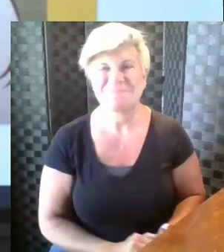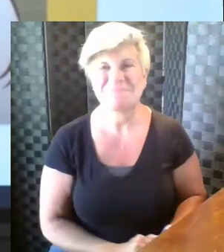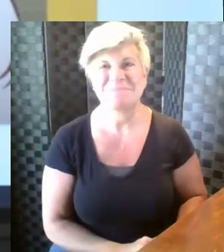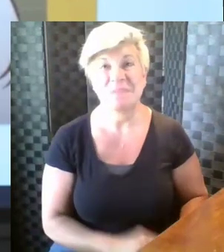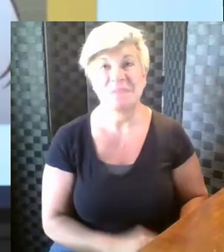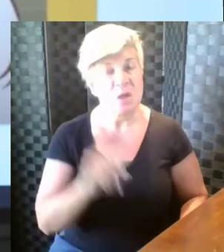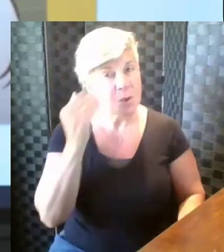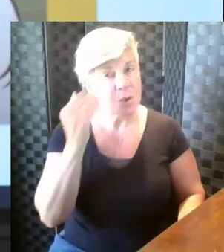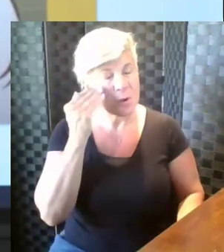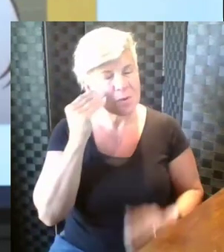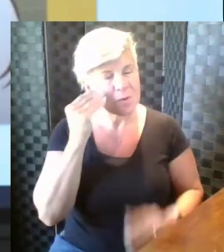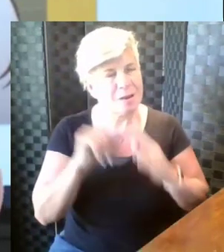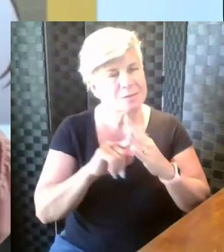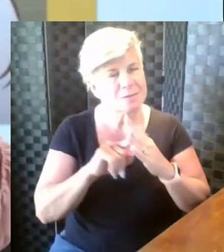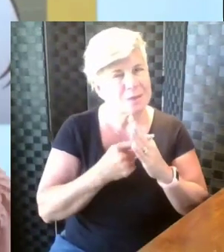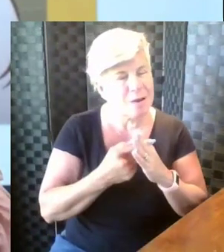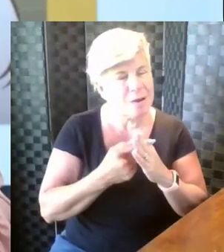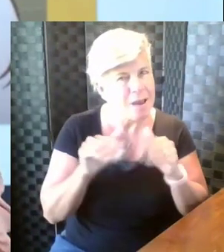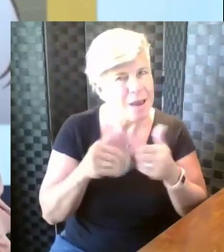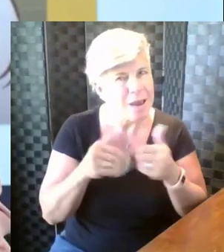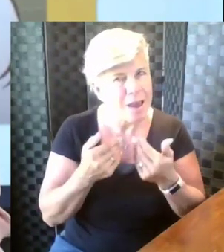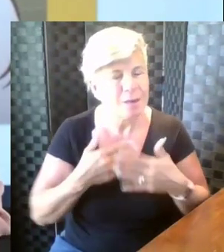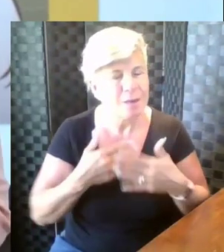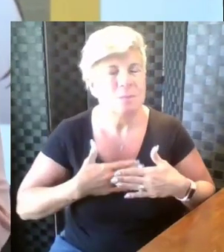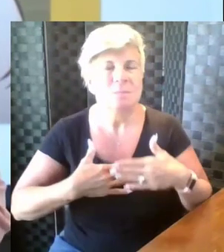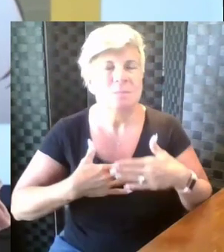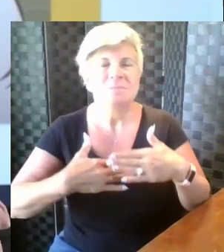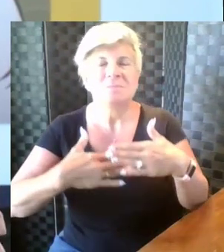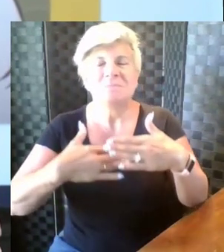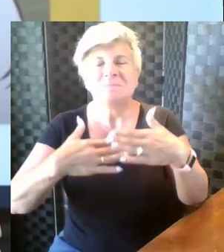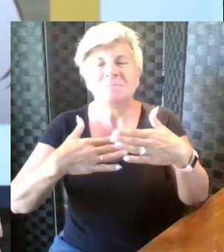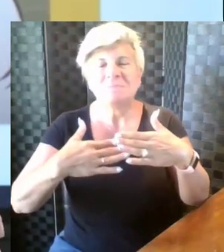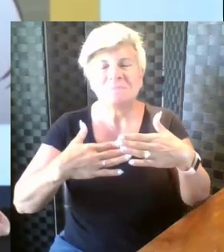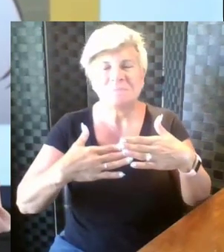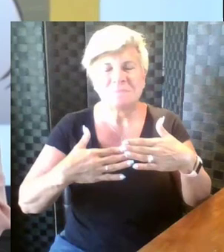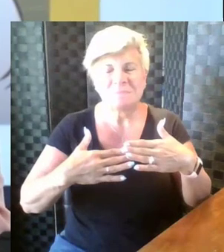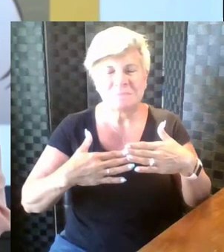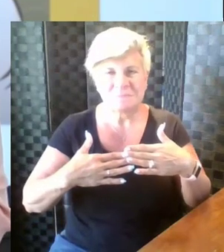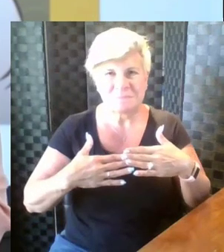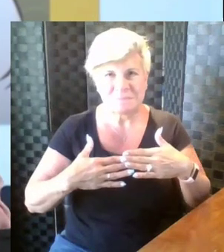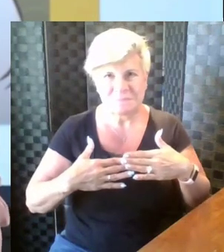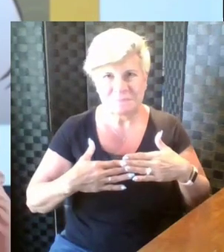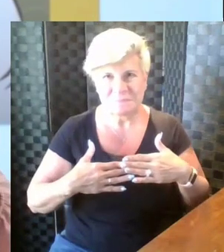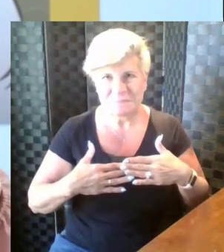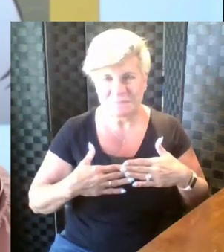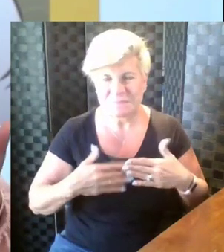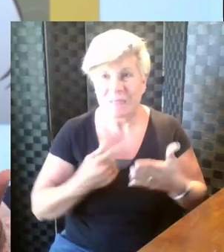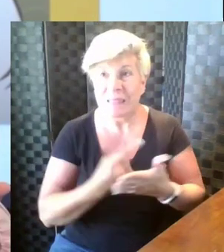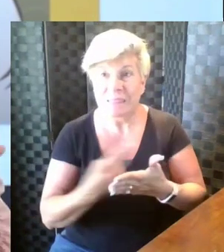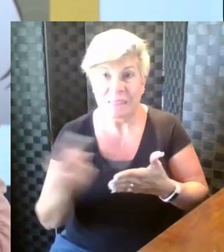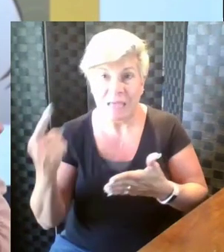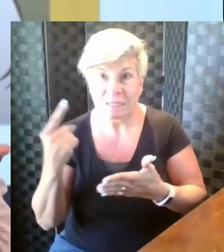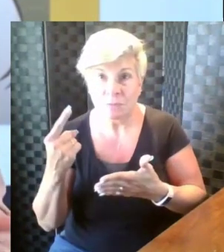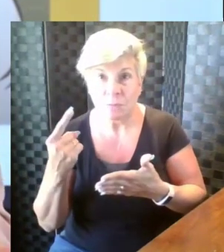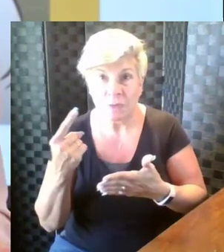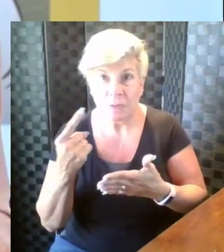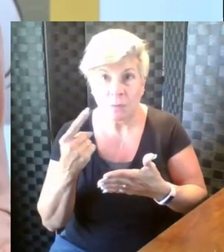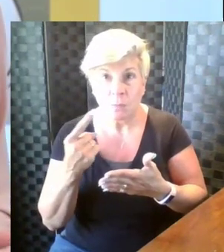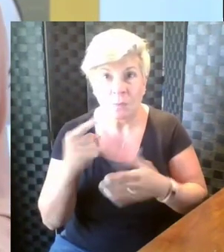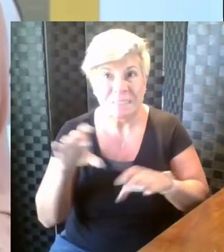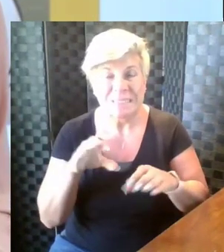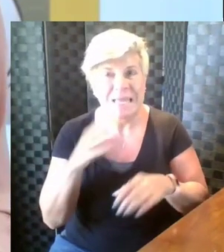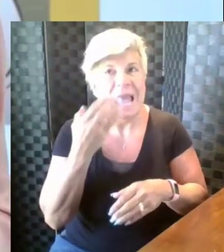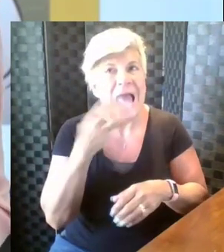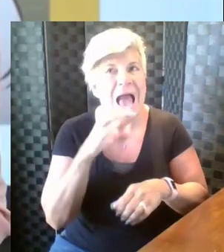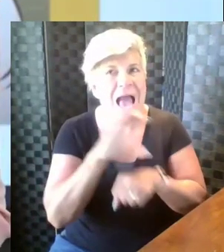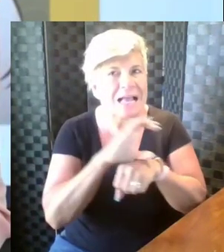so you know that I like to get started by taking a few deep breaths, and last week we worked on some breathing called hot cocoa breathing or